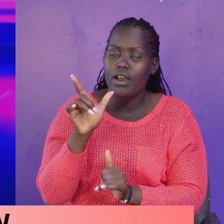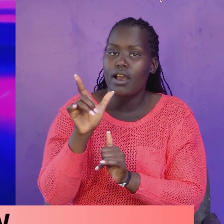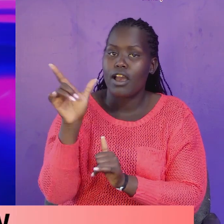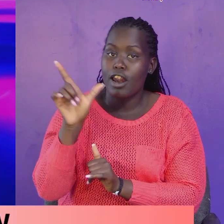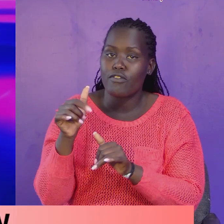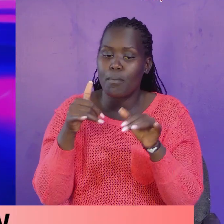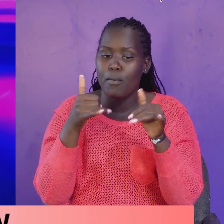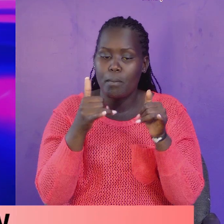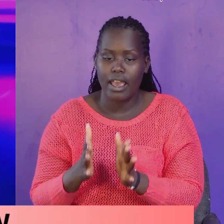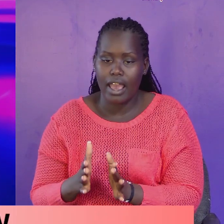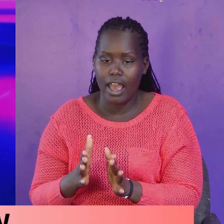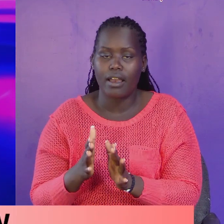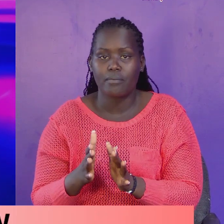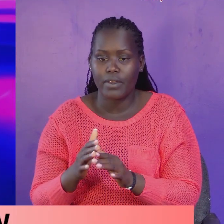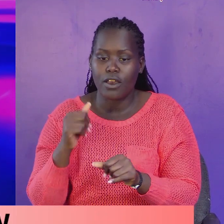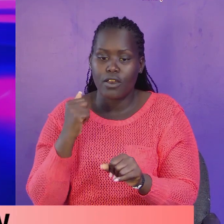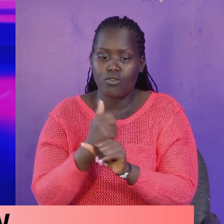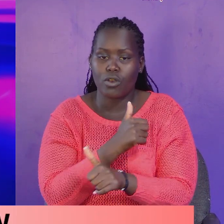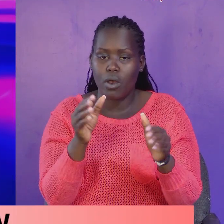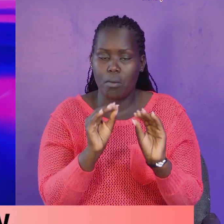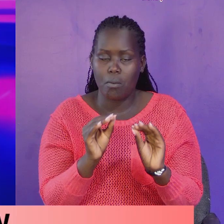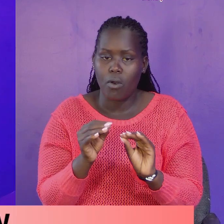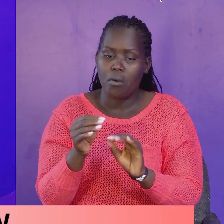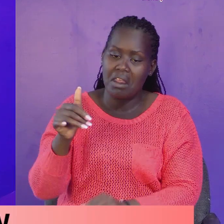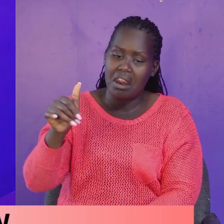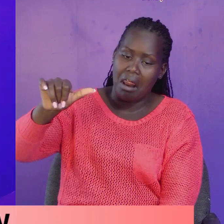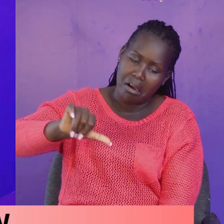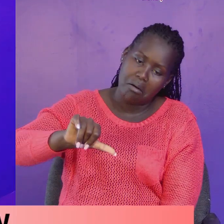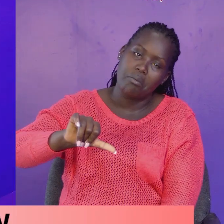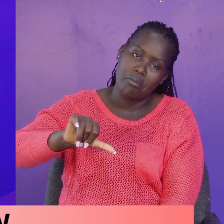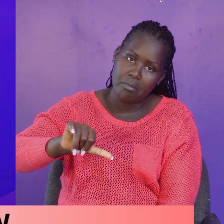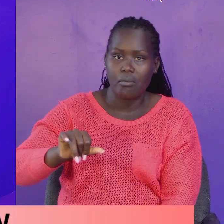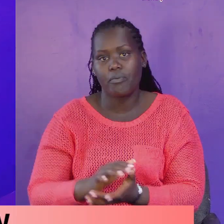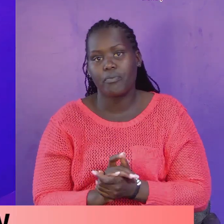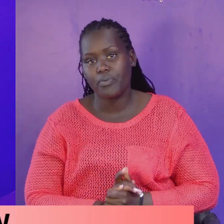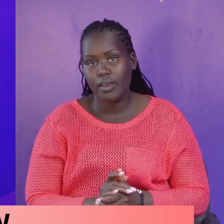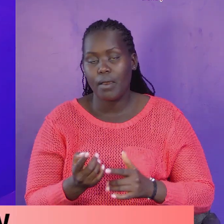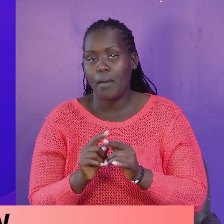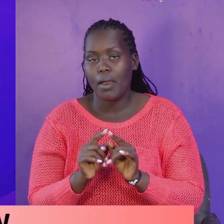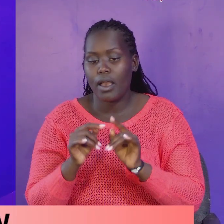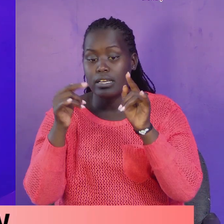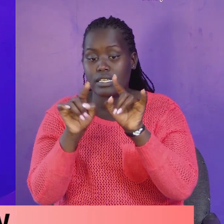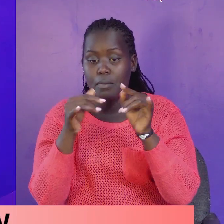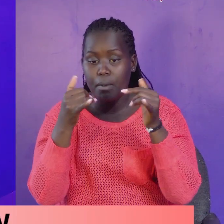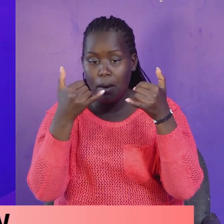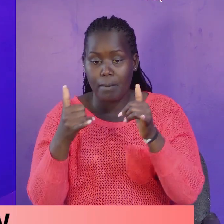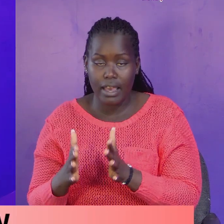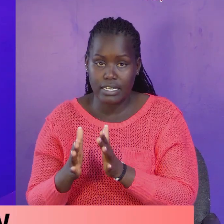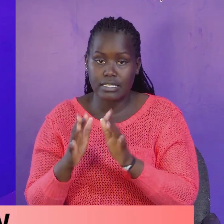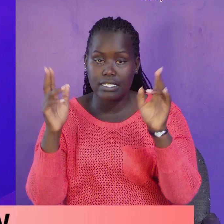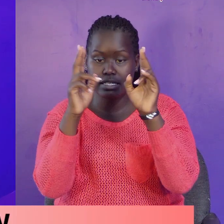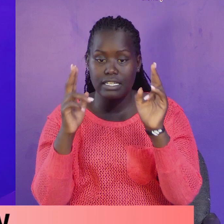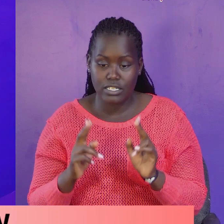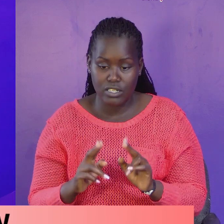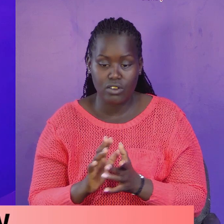Of course, you know them. They have been down. Liverpool has been down generally, so their players, even international, are down. Today, let's